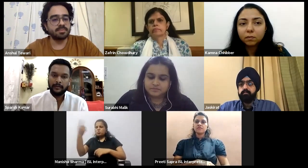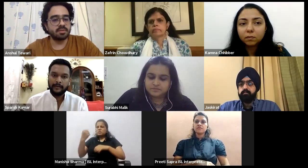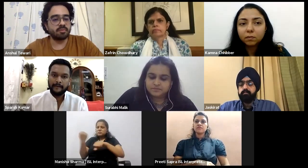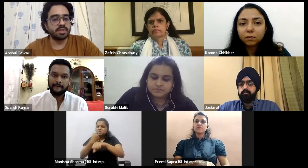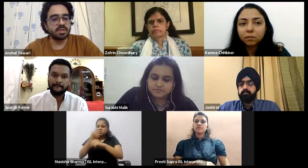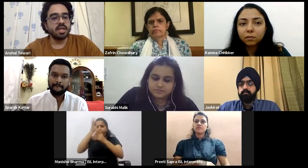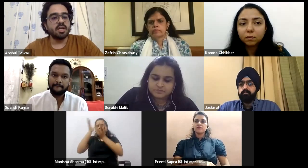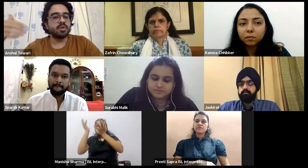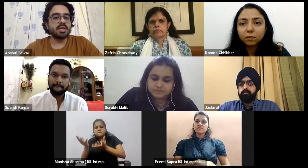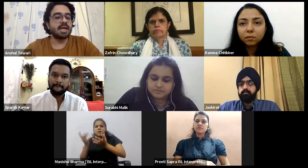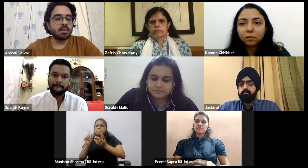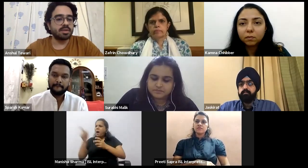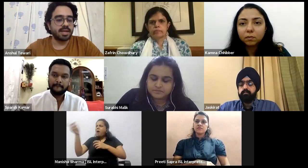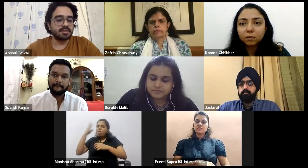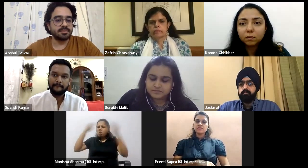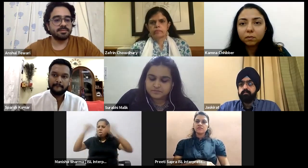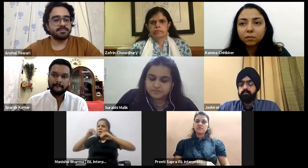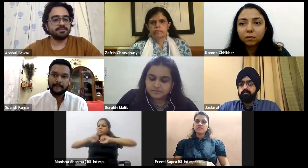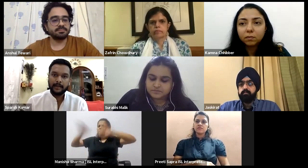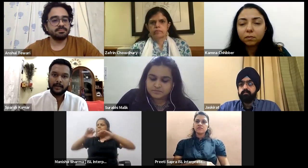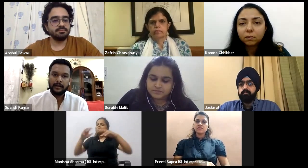of this misinformation to really counter that?